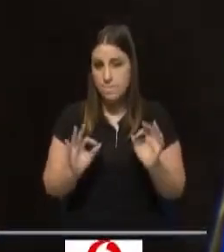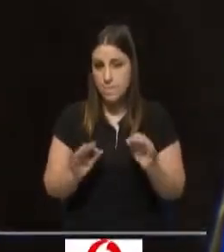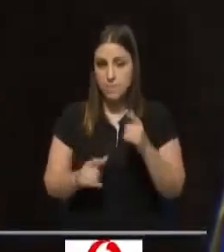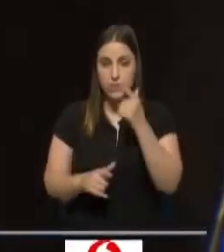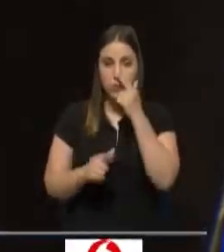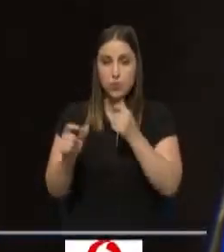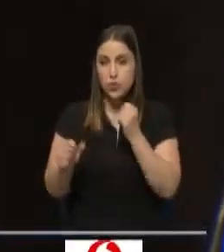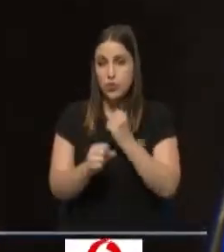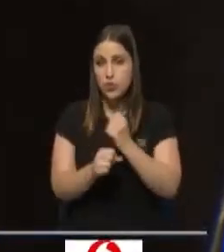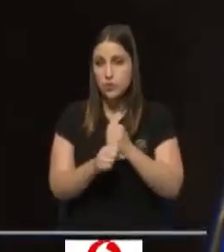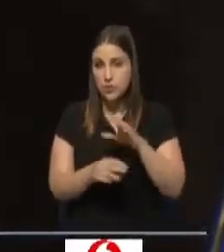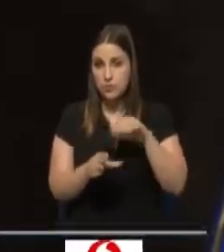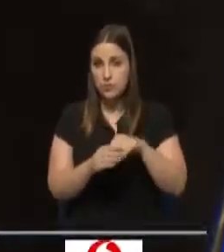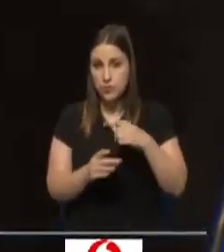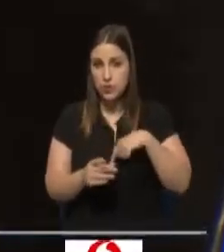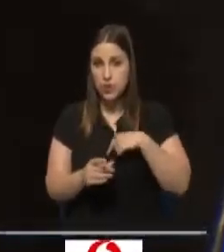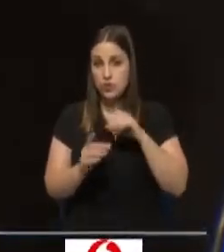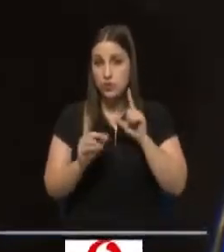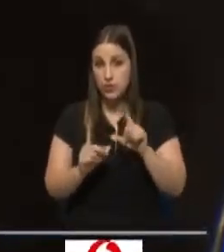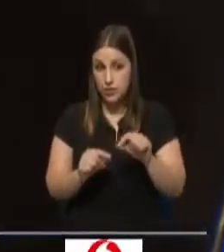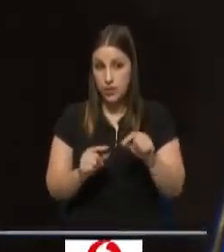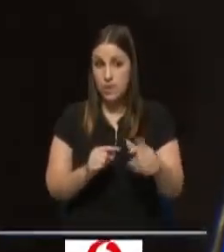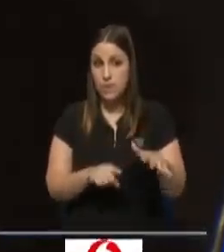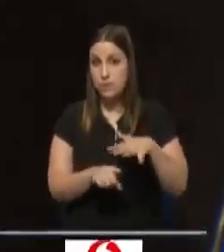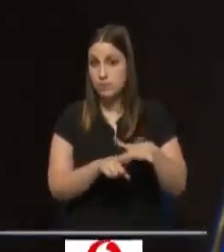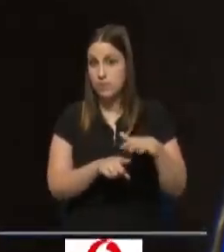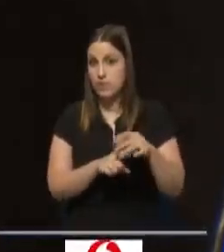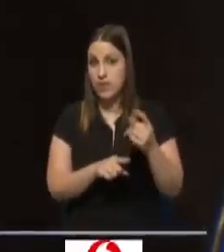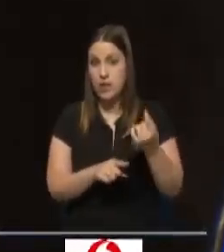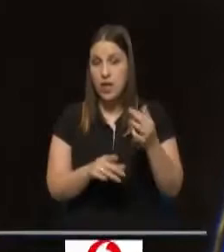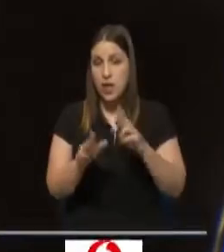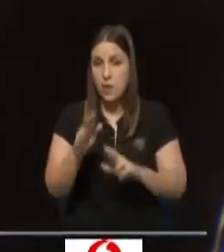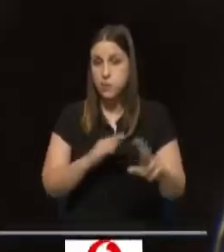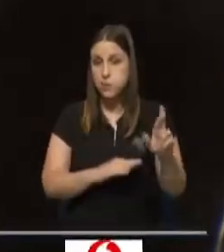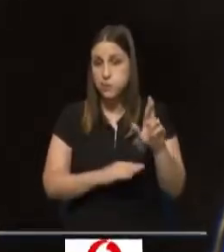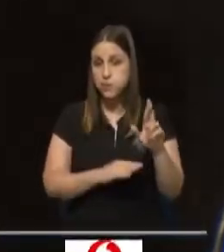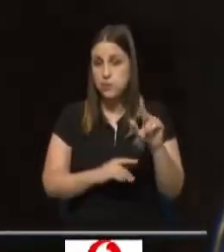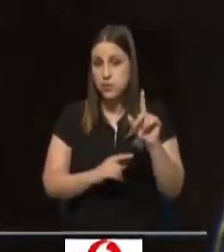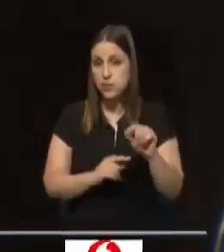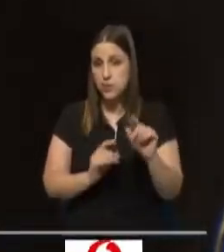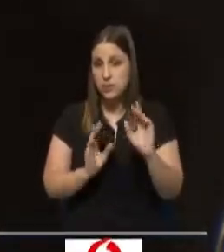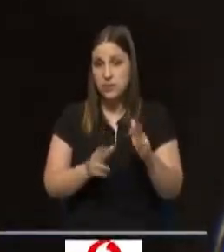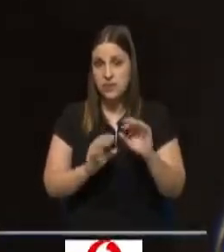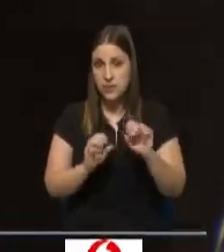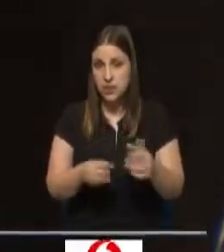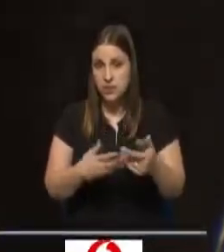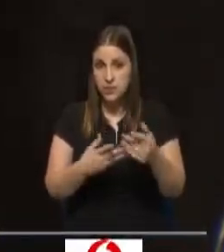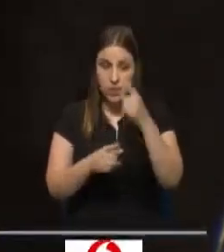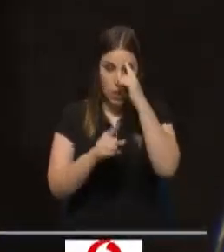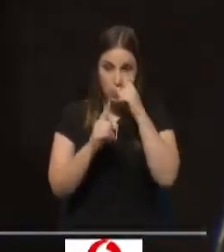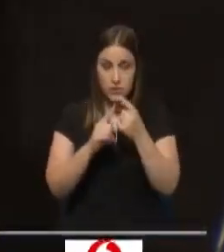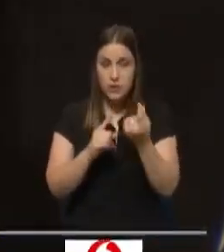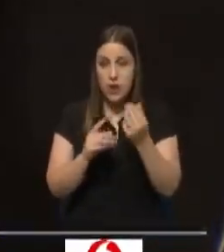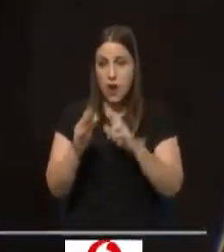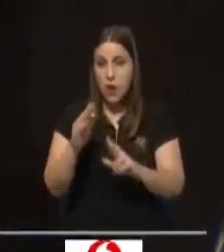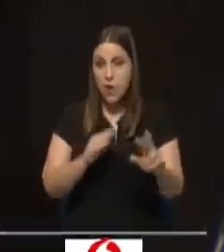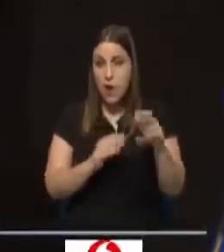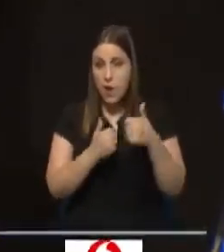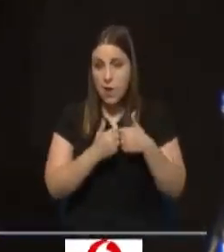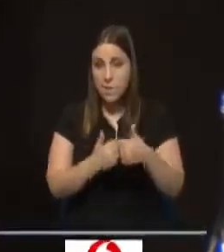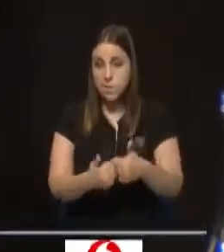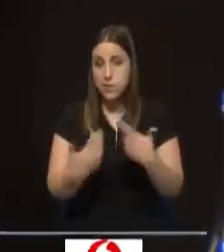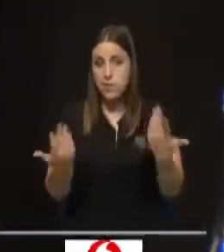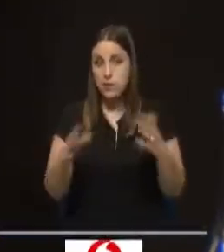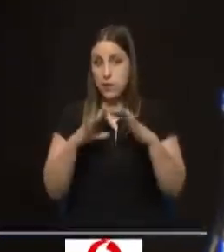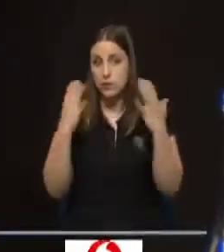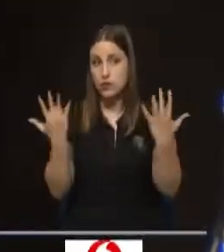there will be repercussions. Our own collaborators are also suffering from inflation and they will have to do